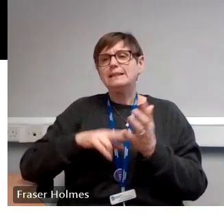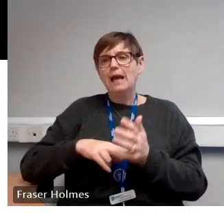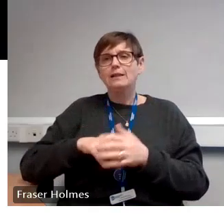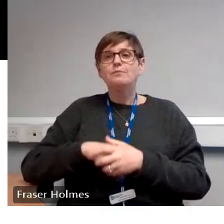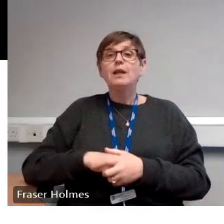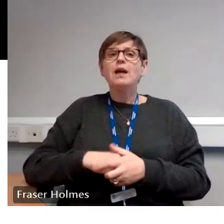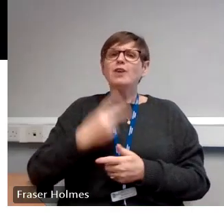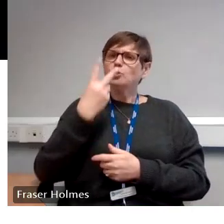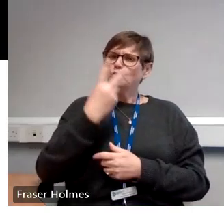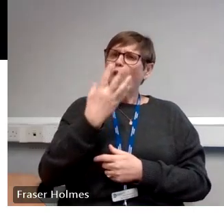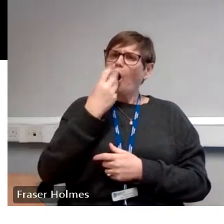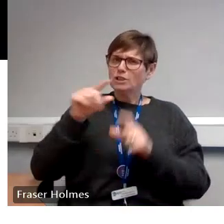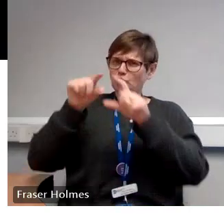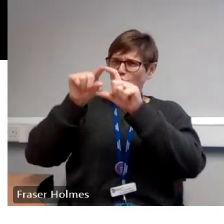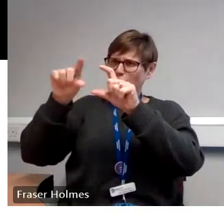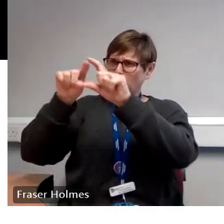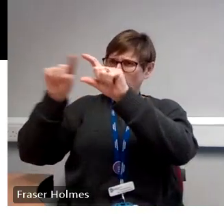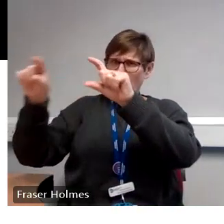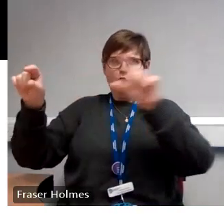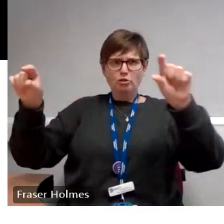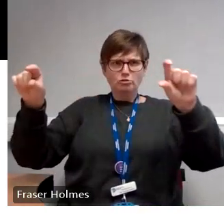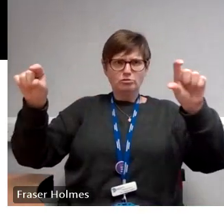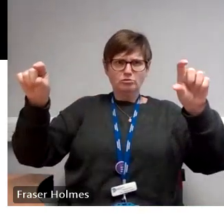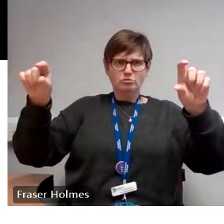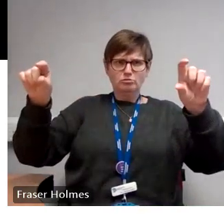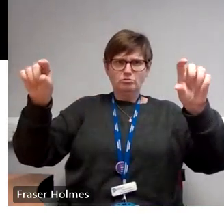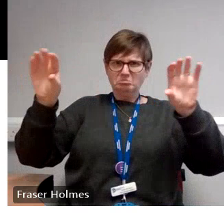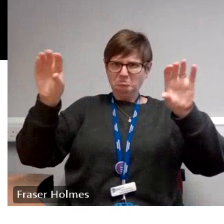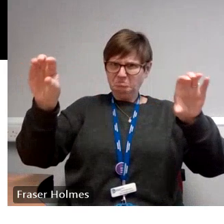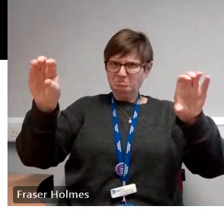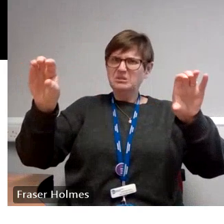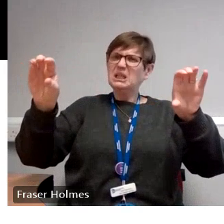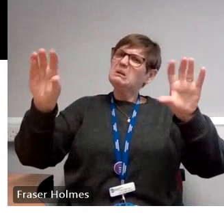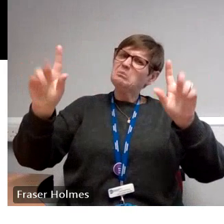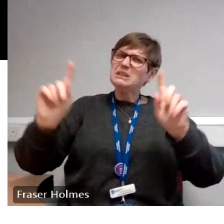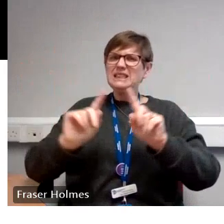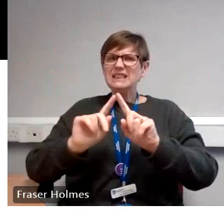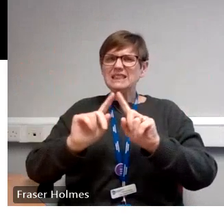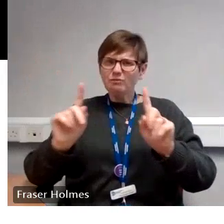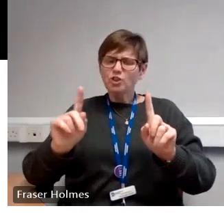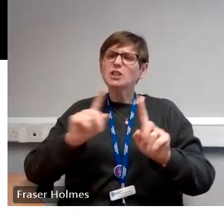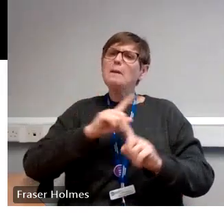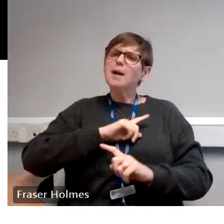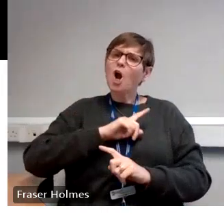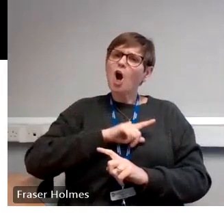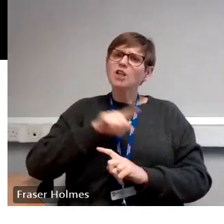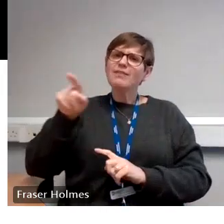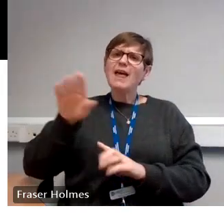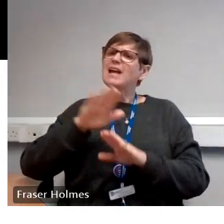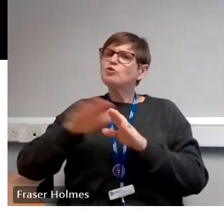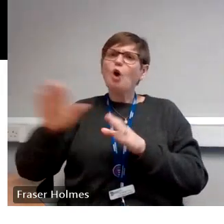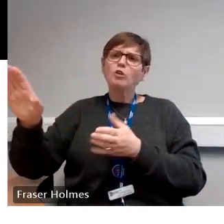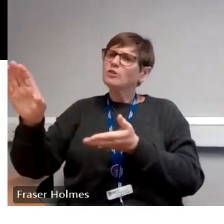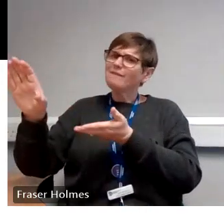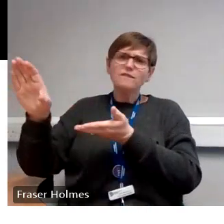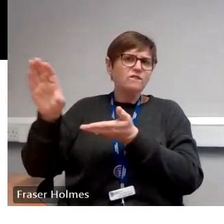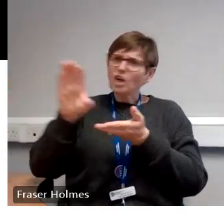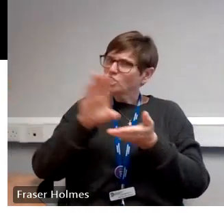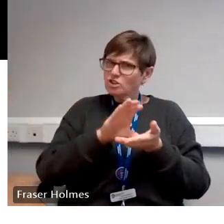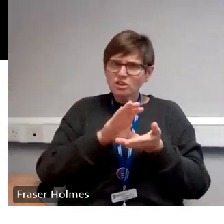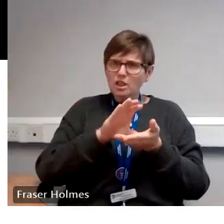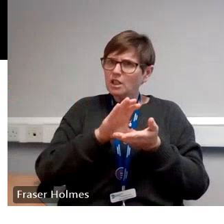orange boxes, they are slightly different in that they are not funded